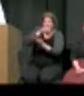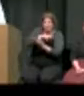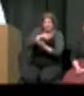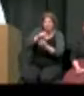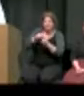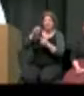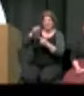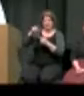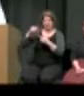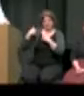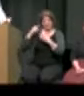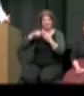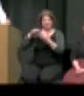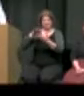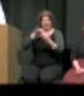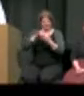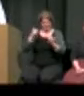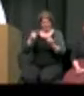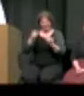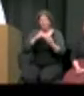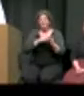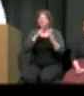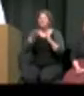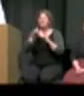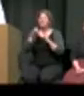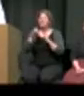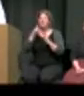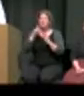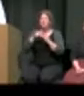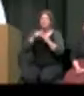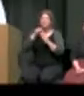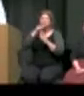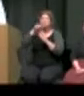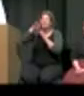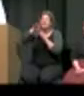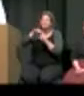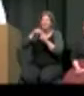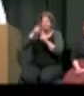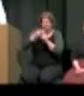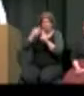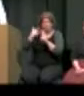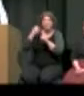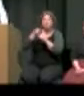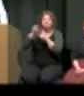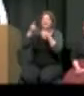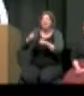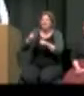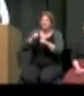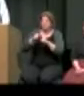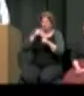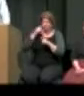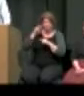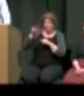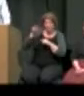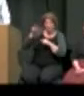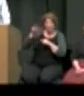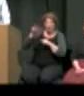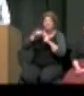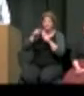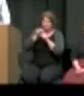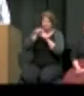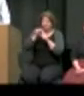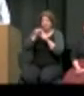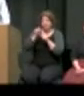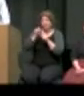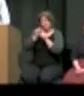that. There was a much smaller slide that we noticed a couple months ago as well. So just keeping an eye on that, making sure our workers are